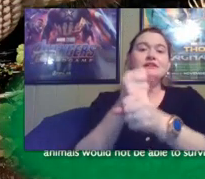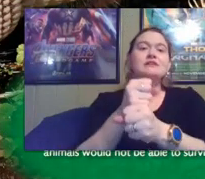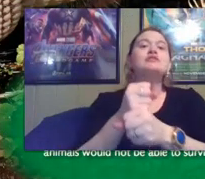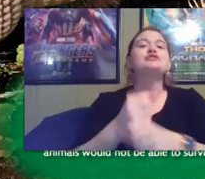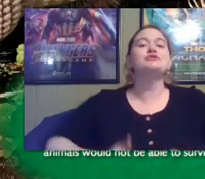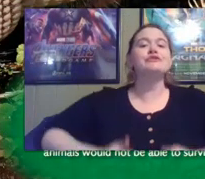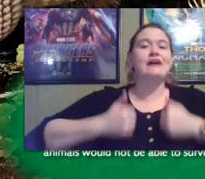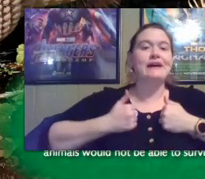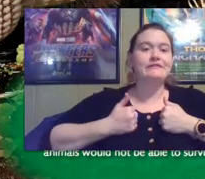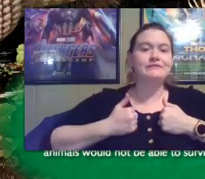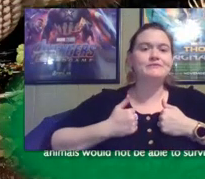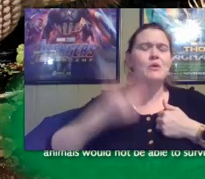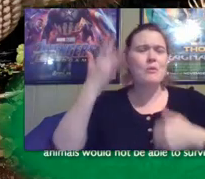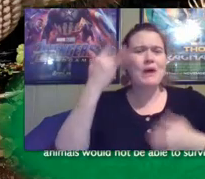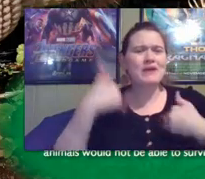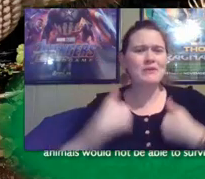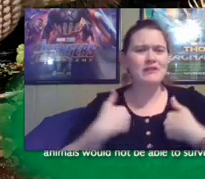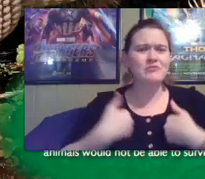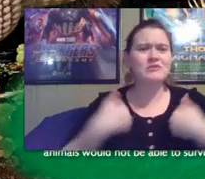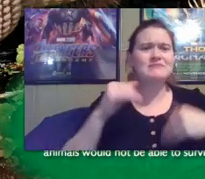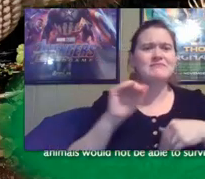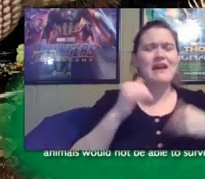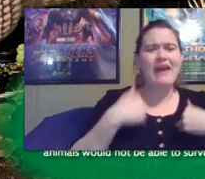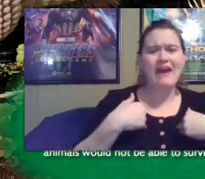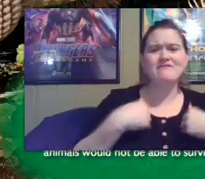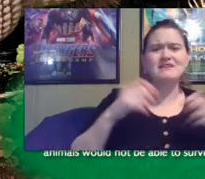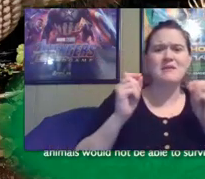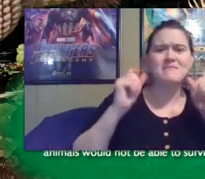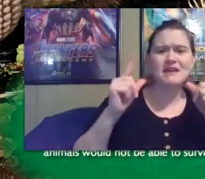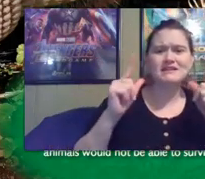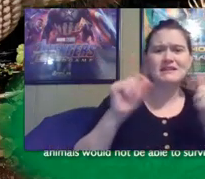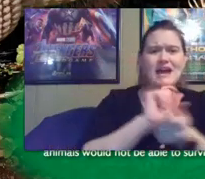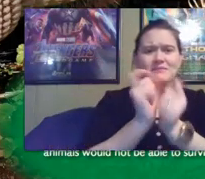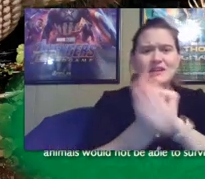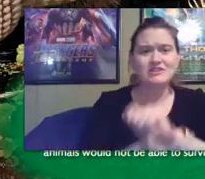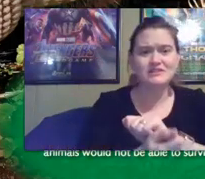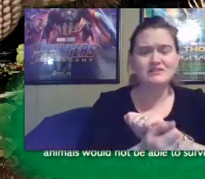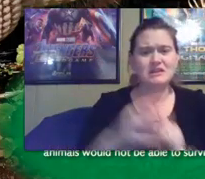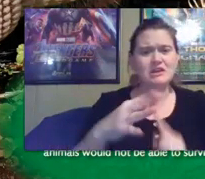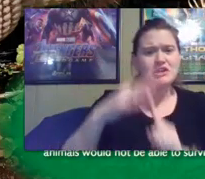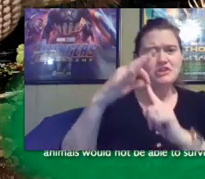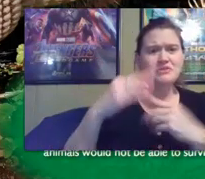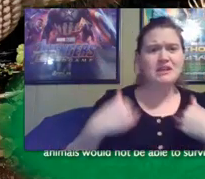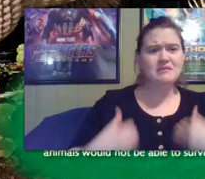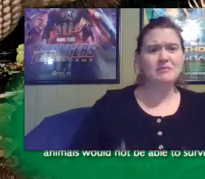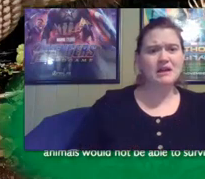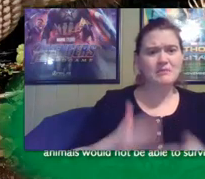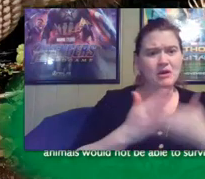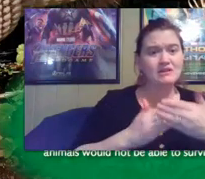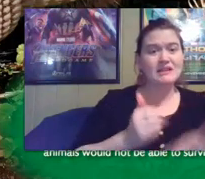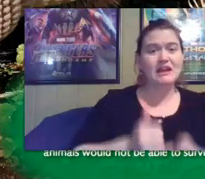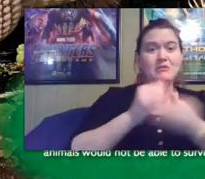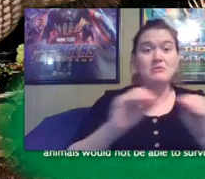Engineered to survive. Why do animals have these amazing adaptations? Unique